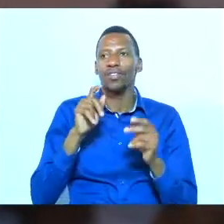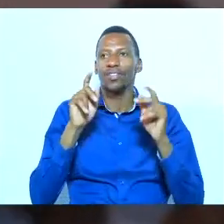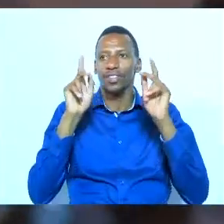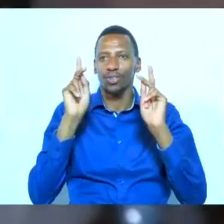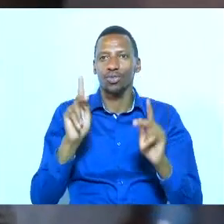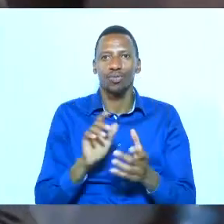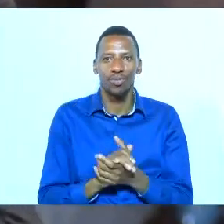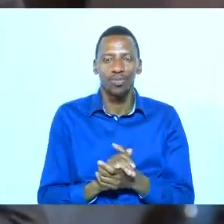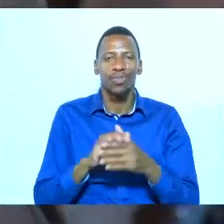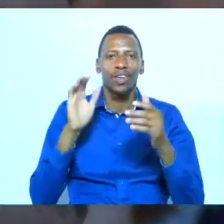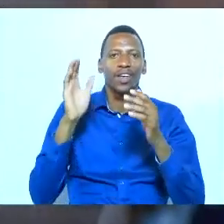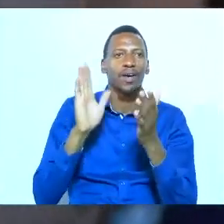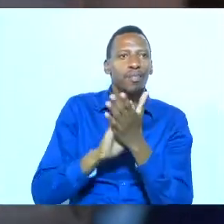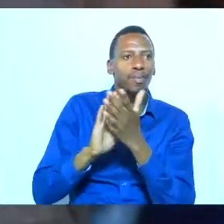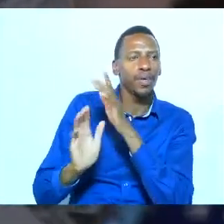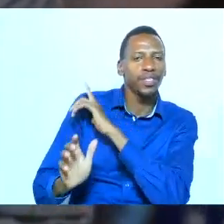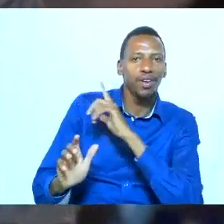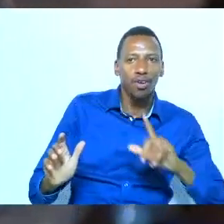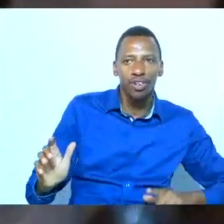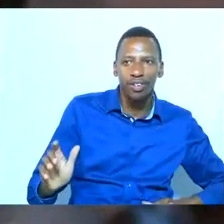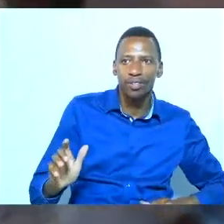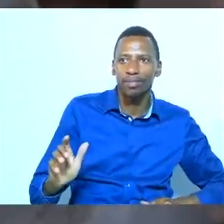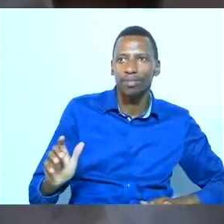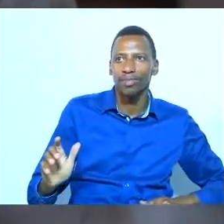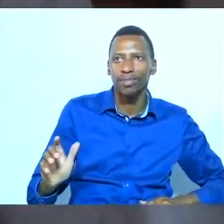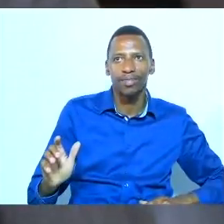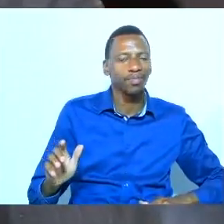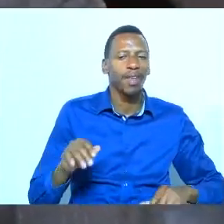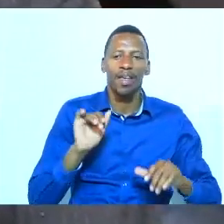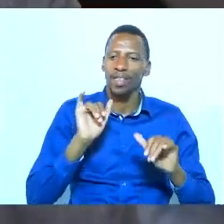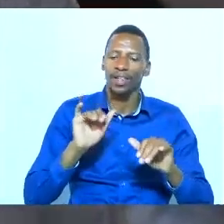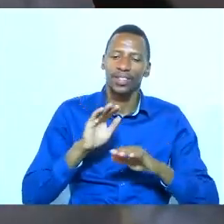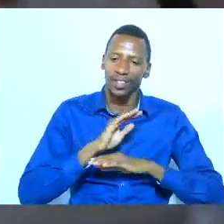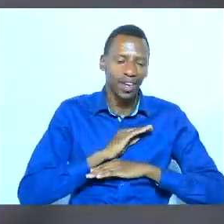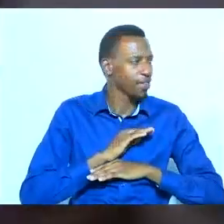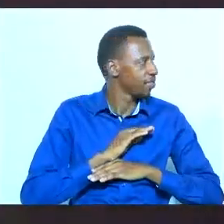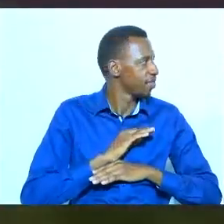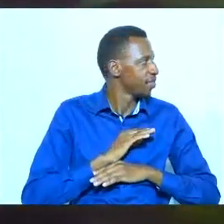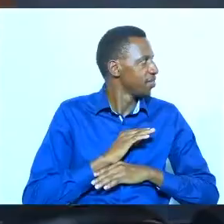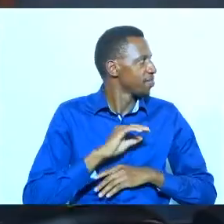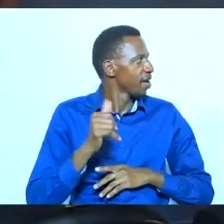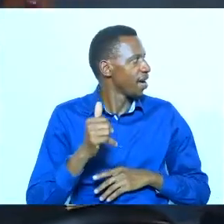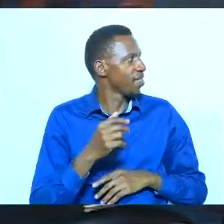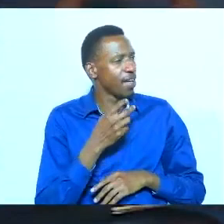Bwana Yesu asifiwe. Hallelujah, that's